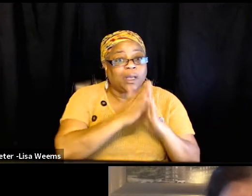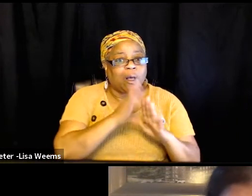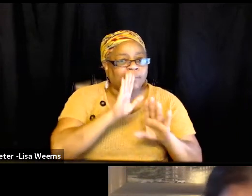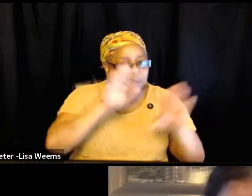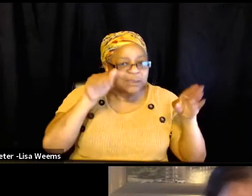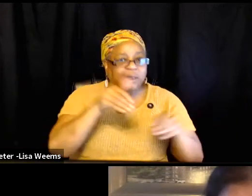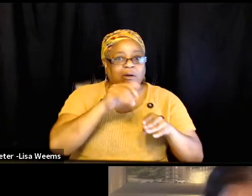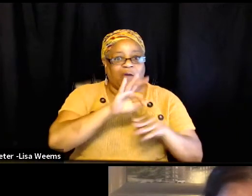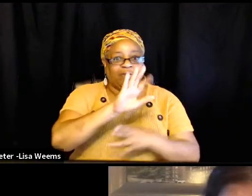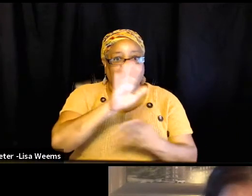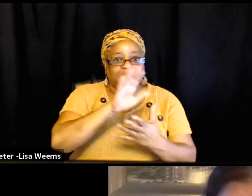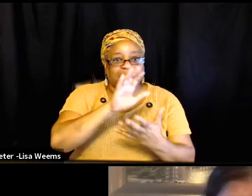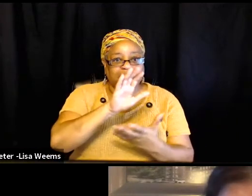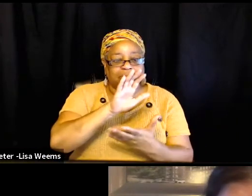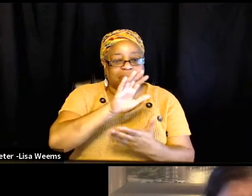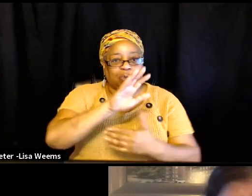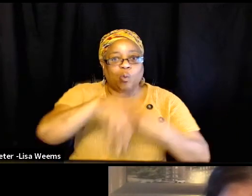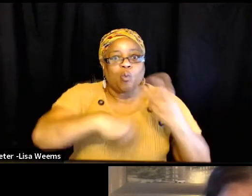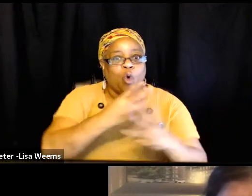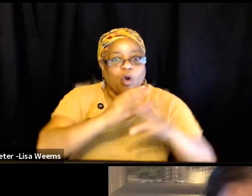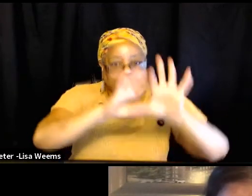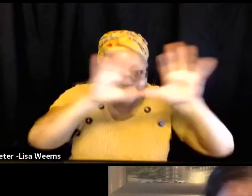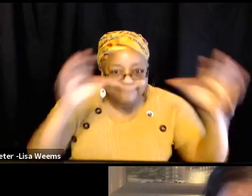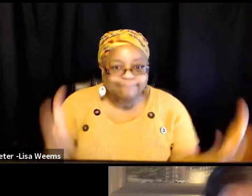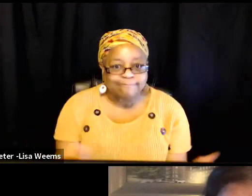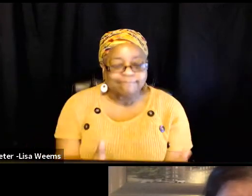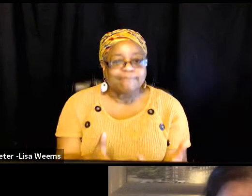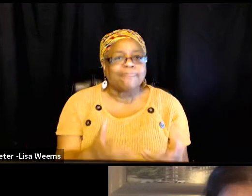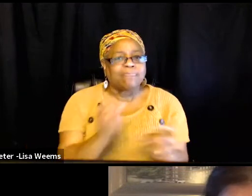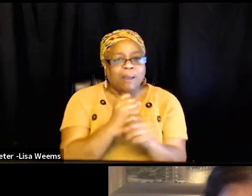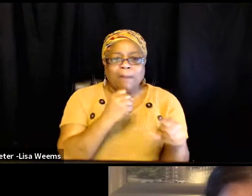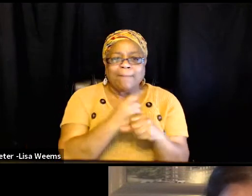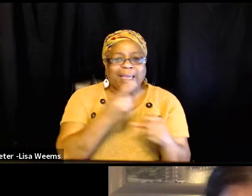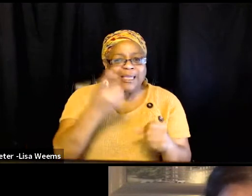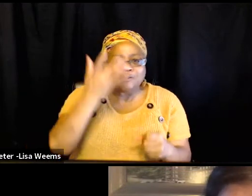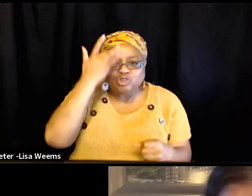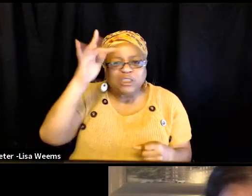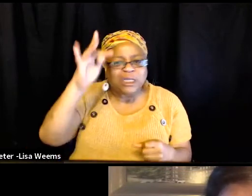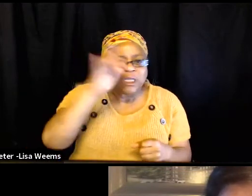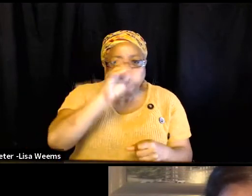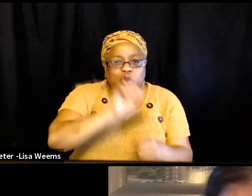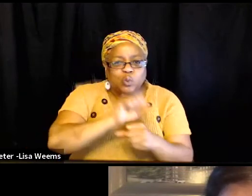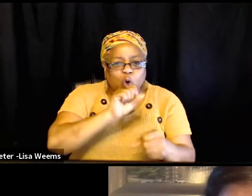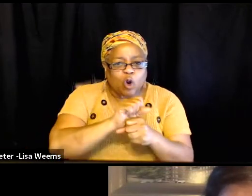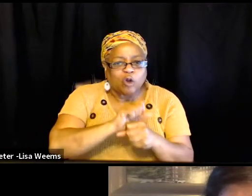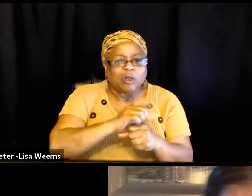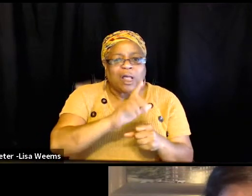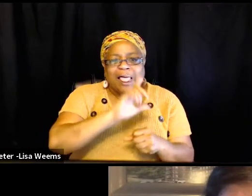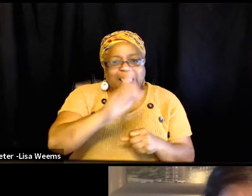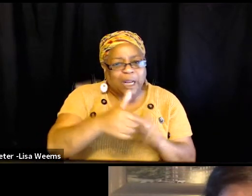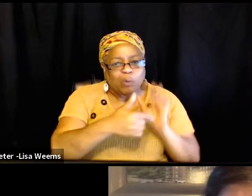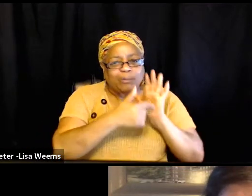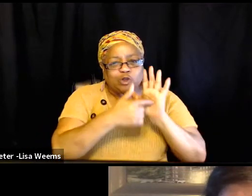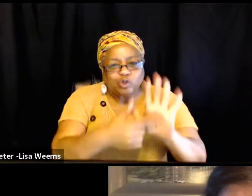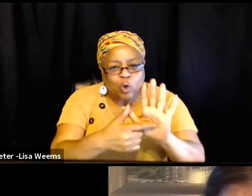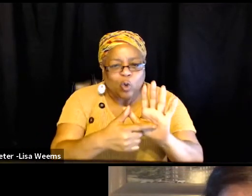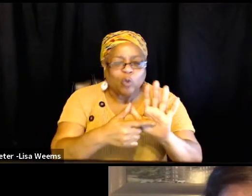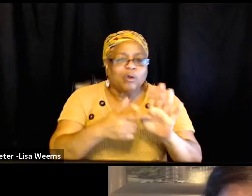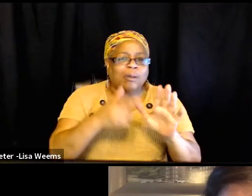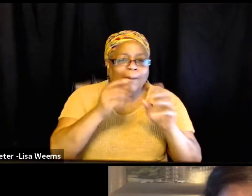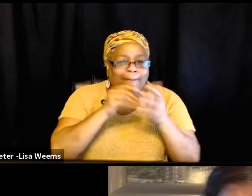studio, like making these kind of like genius work, supposedly, that will later be shown and admired by millions,